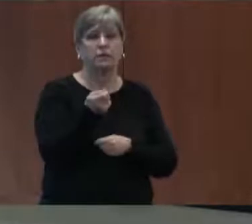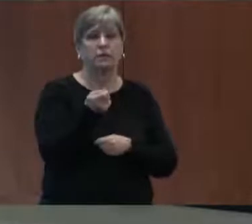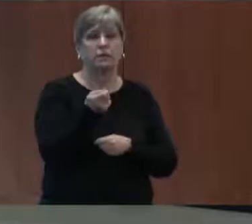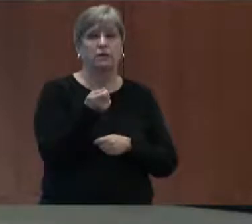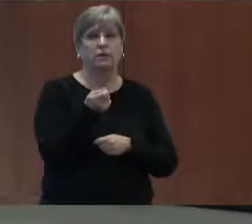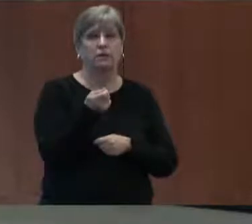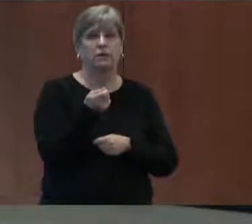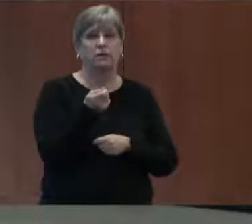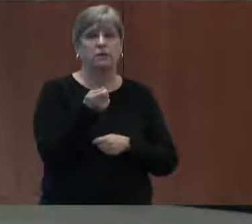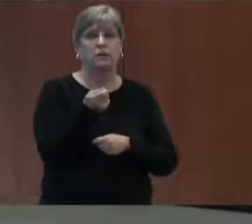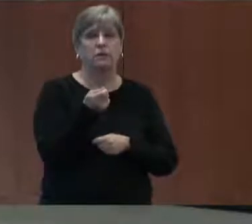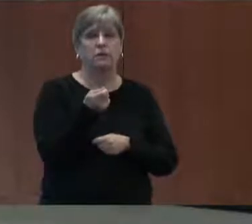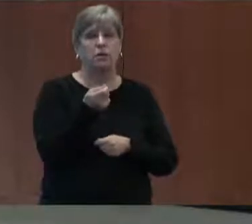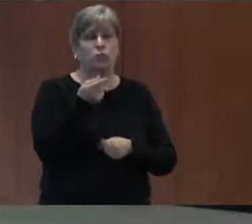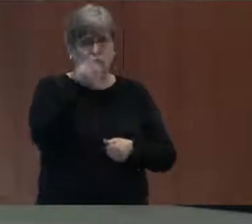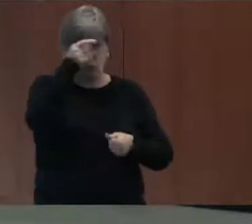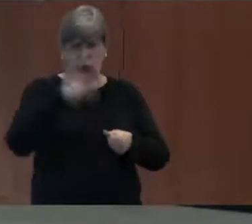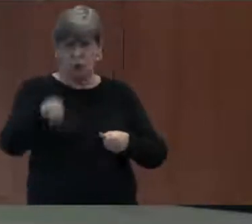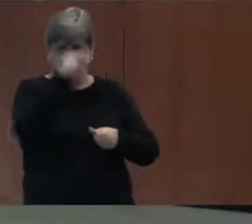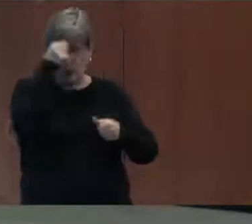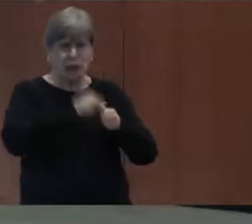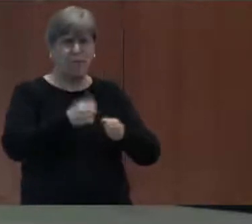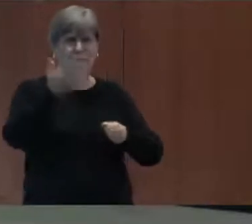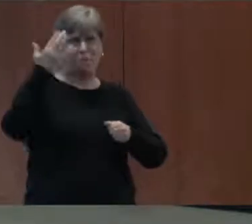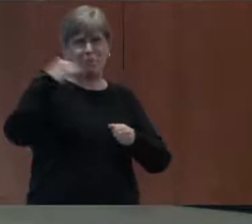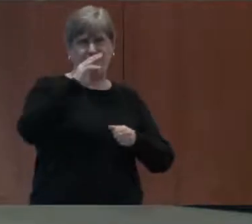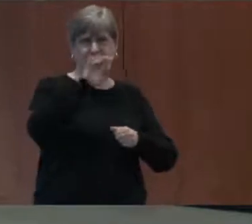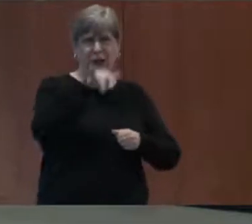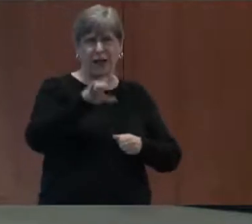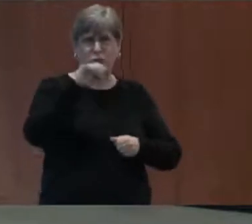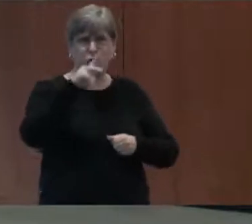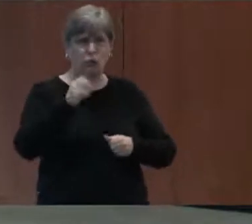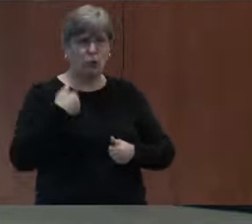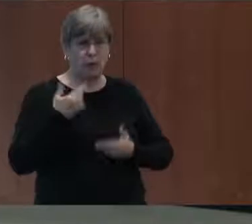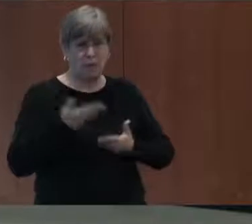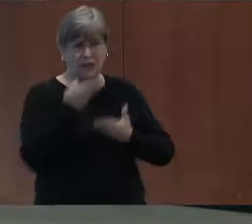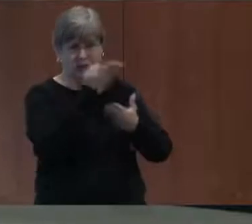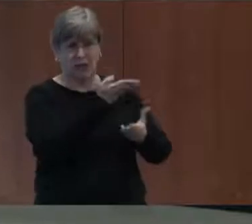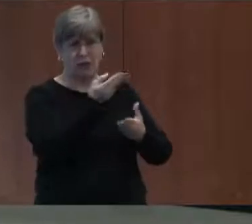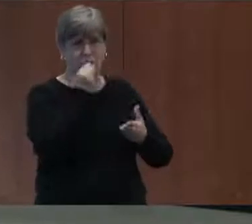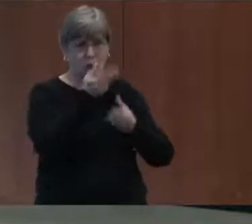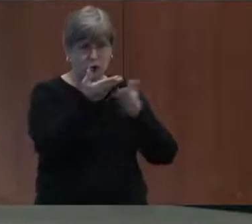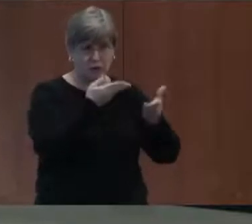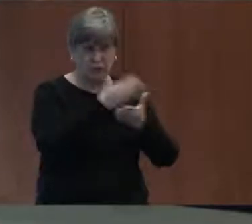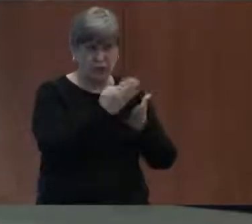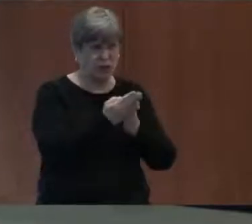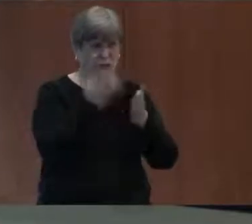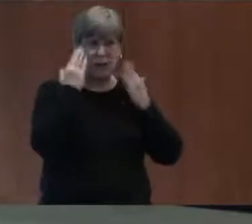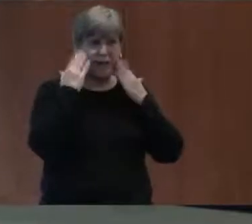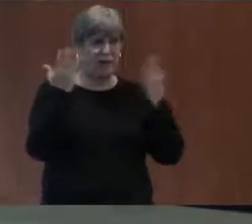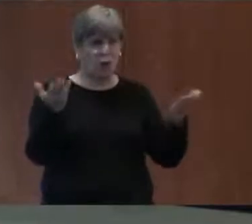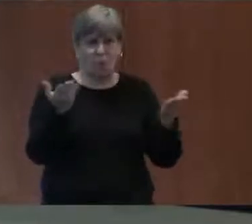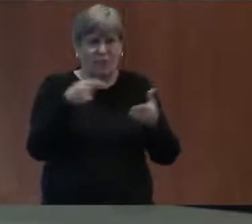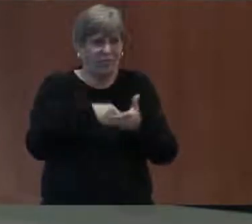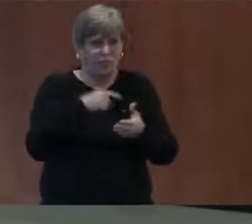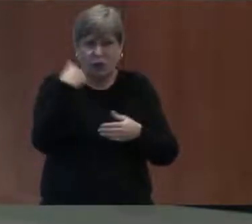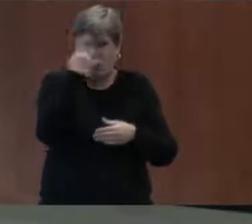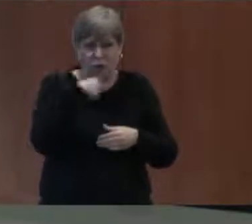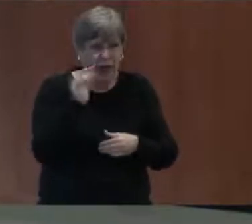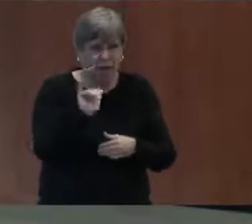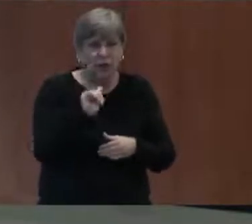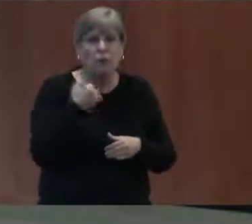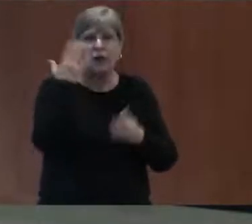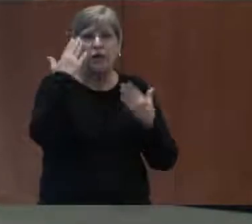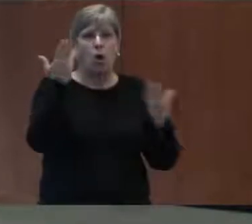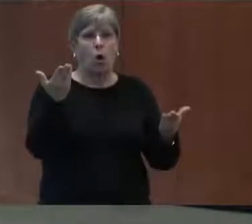you'll call back to last May, June, when we presented the food service fund budget, we really didn't know what this year was going to look like. We didn't know